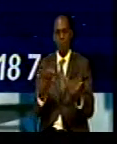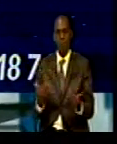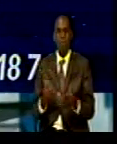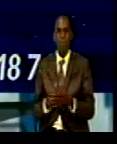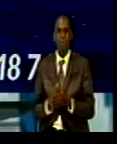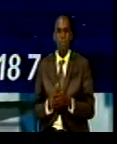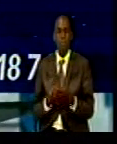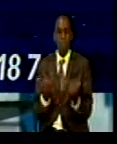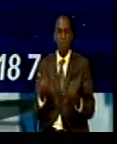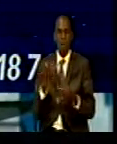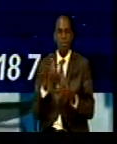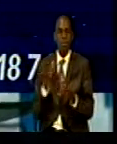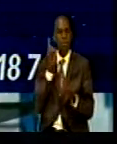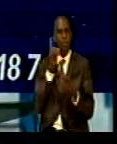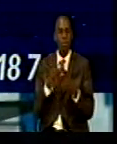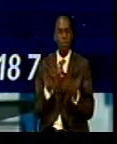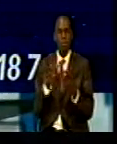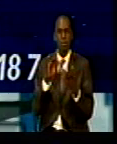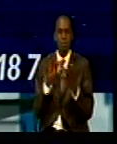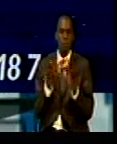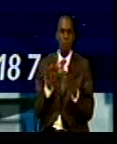media.